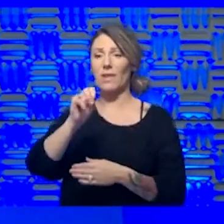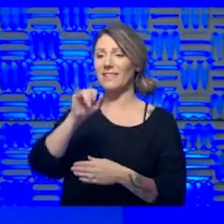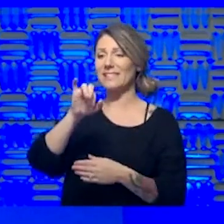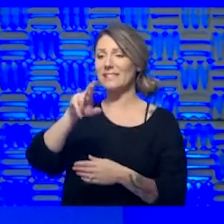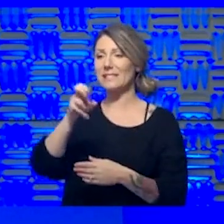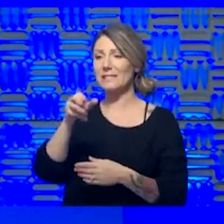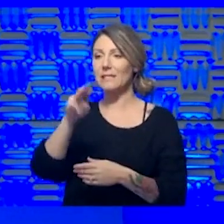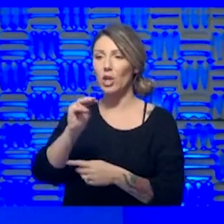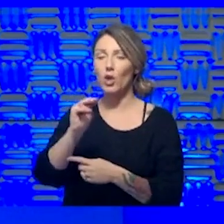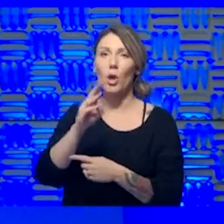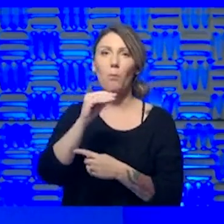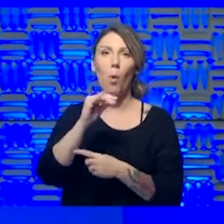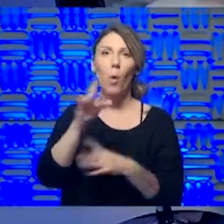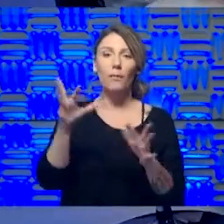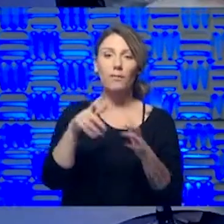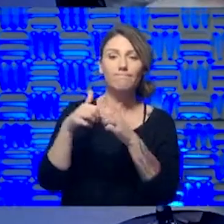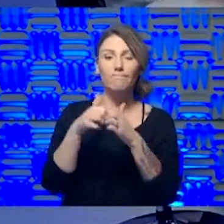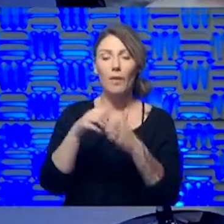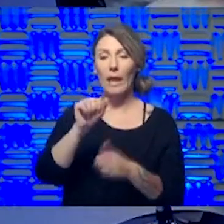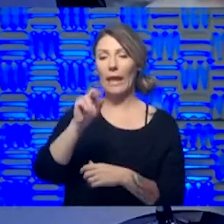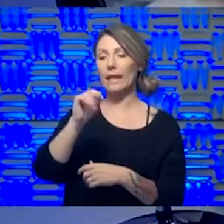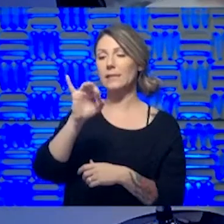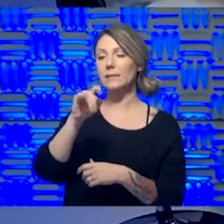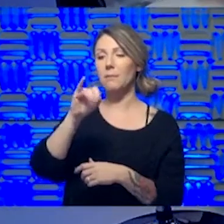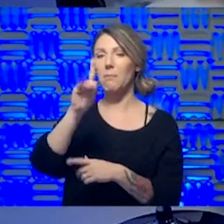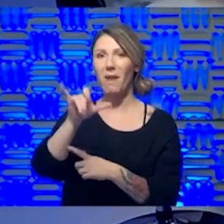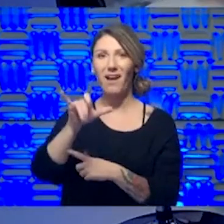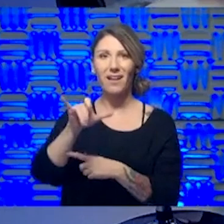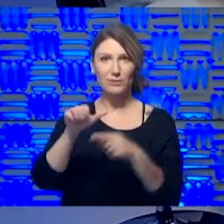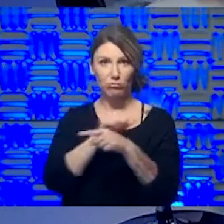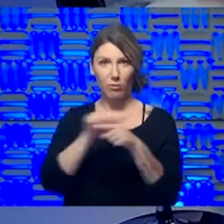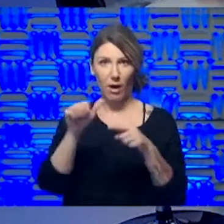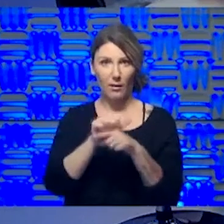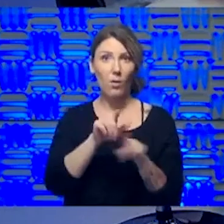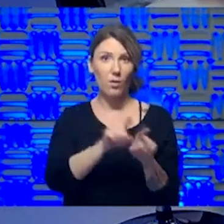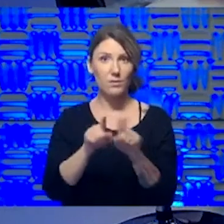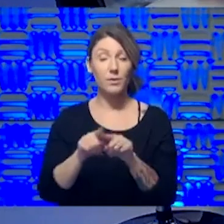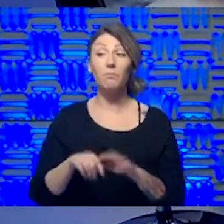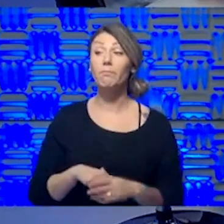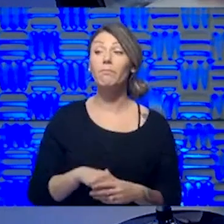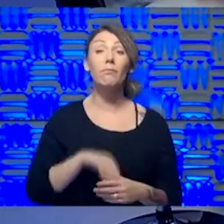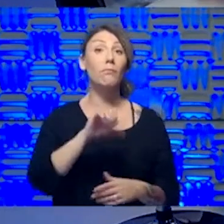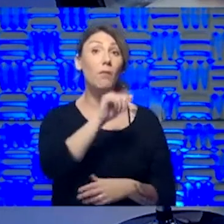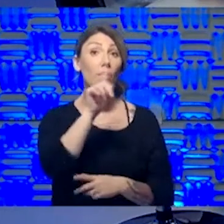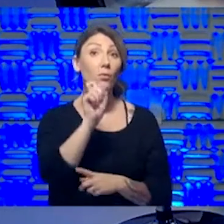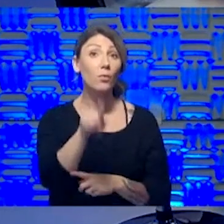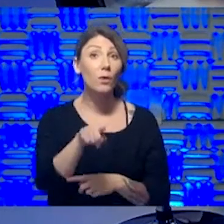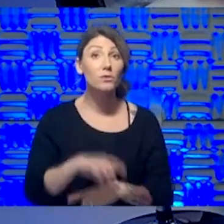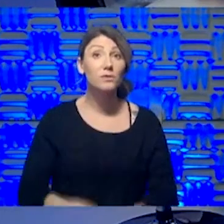antibody trials as well. Other questions?